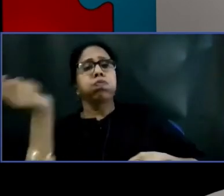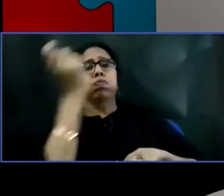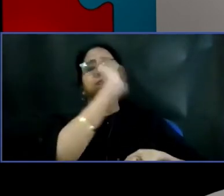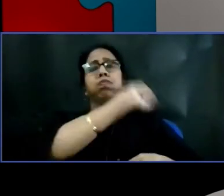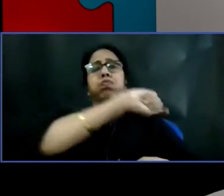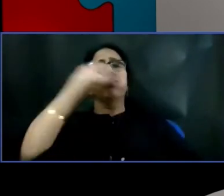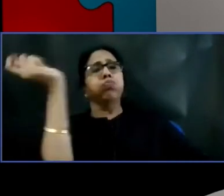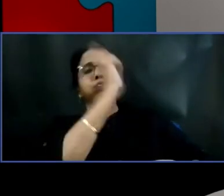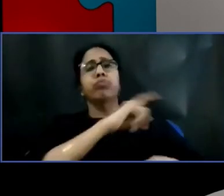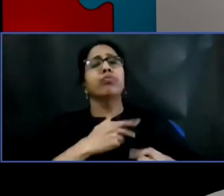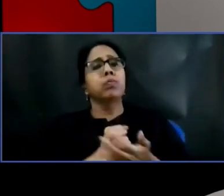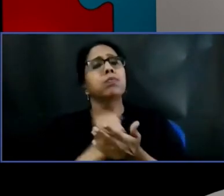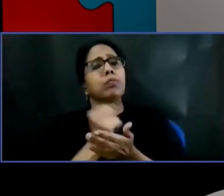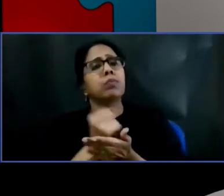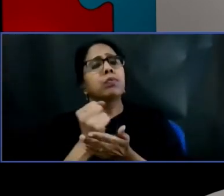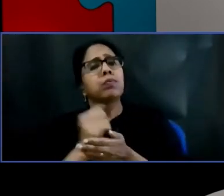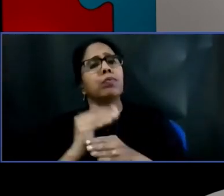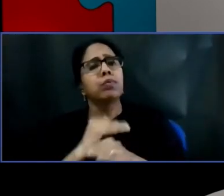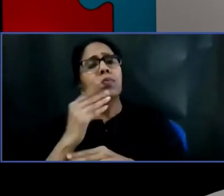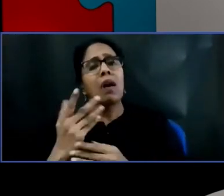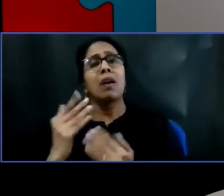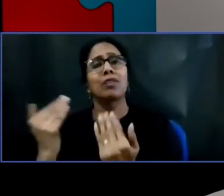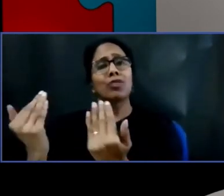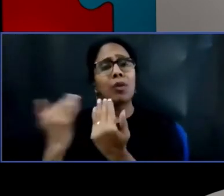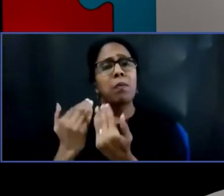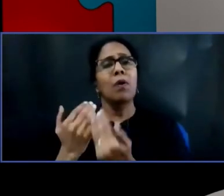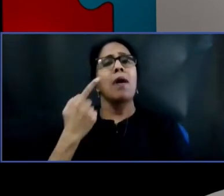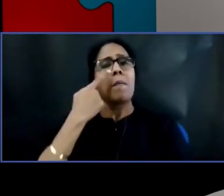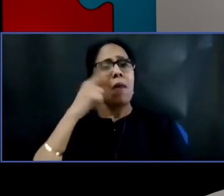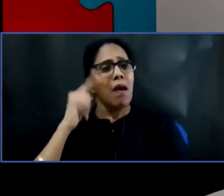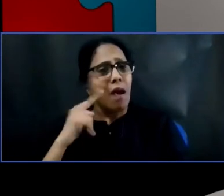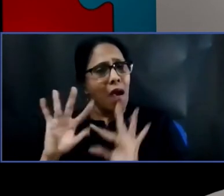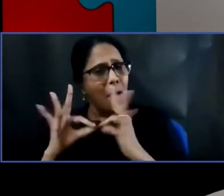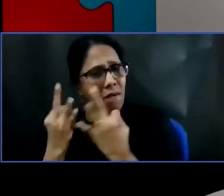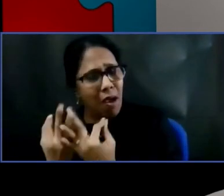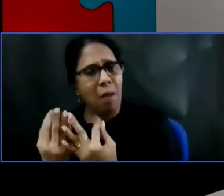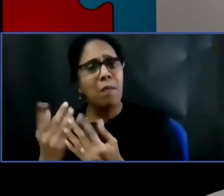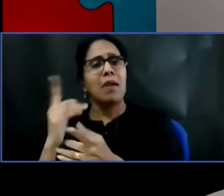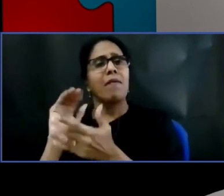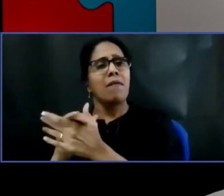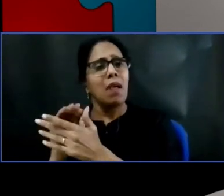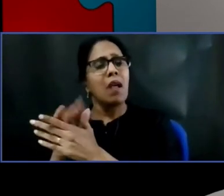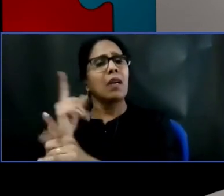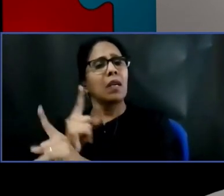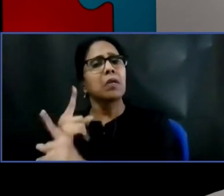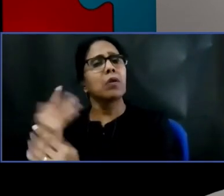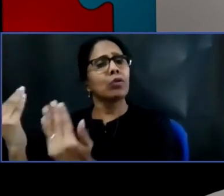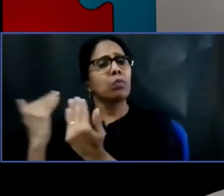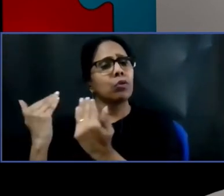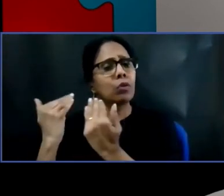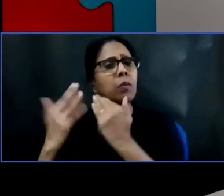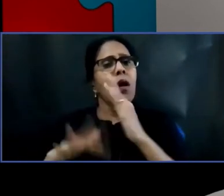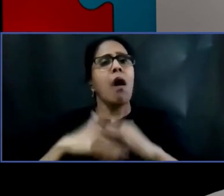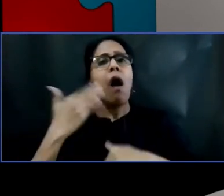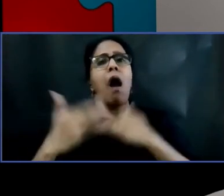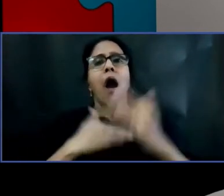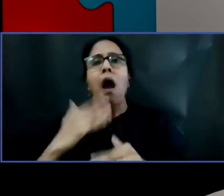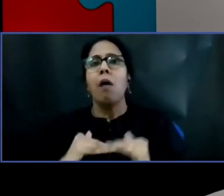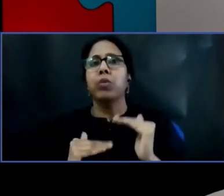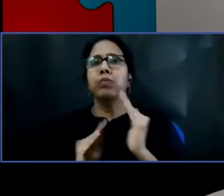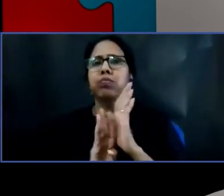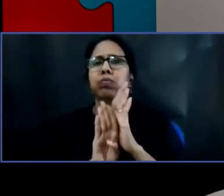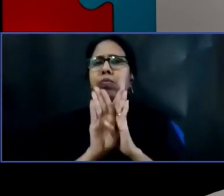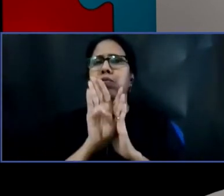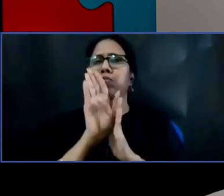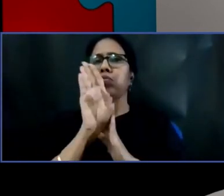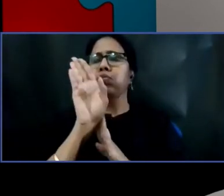family, friends and teachers helped me to gradually come back to a normal life, and by the time I finished school, I was a confident